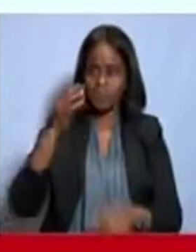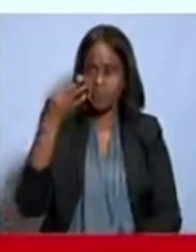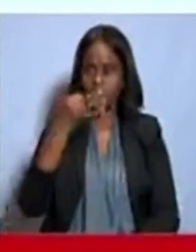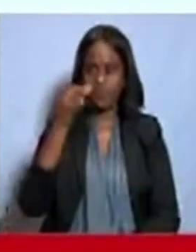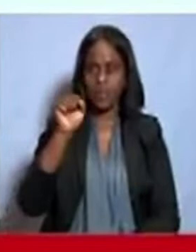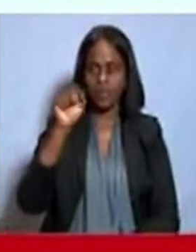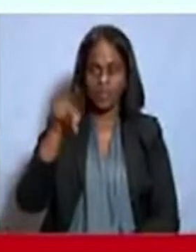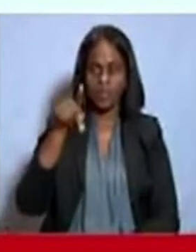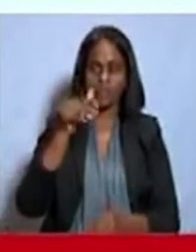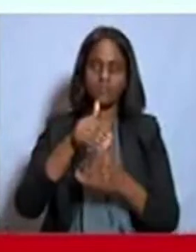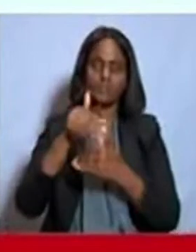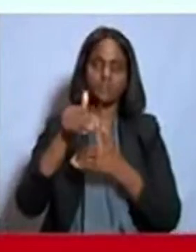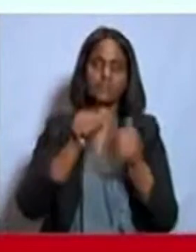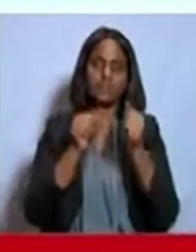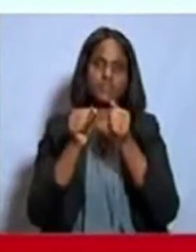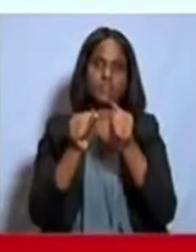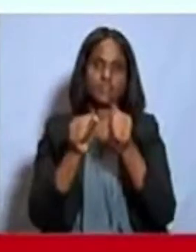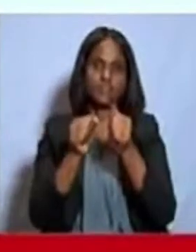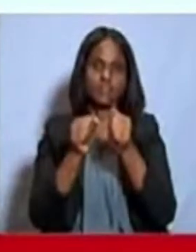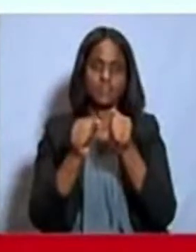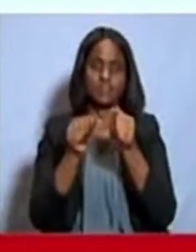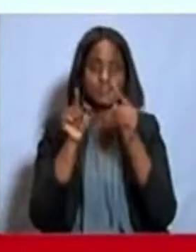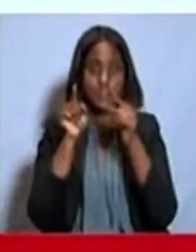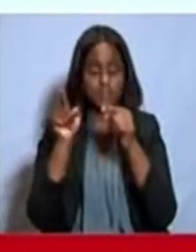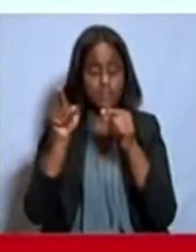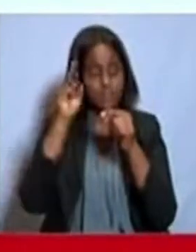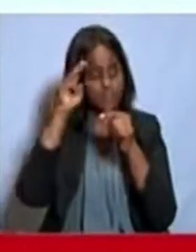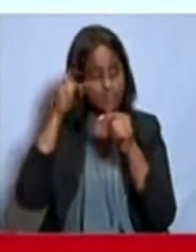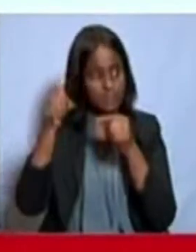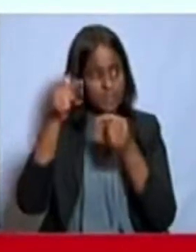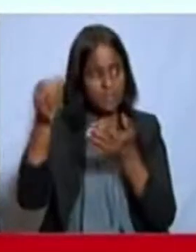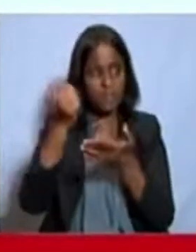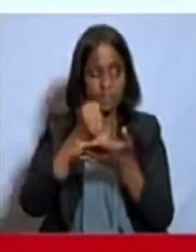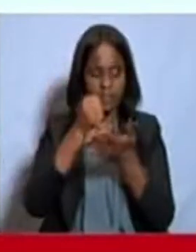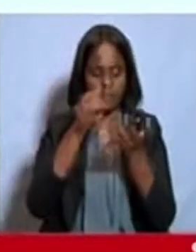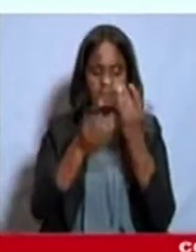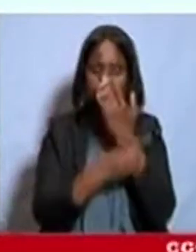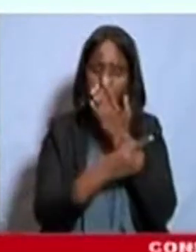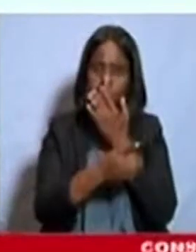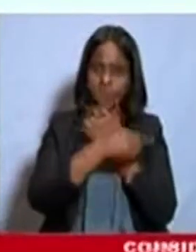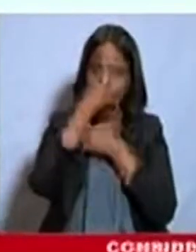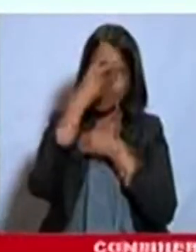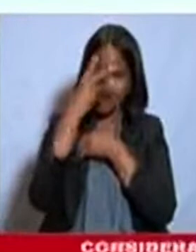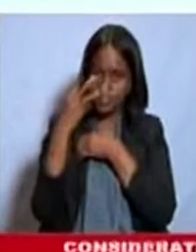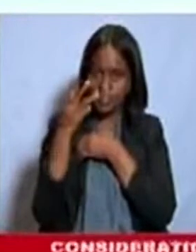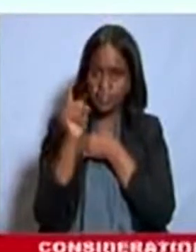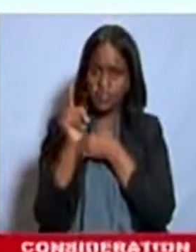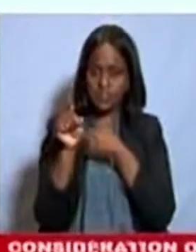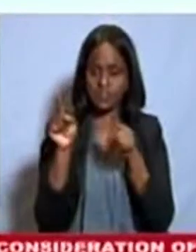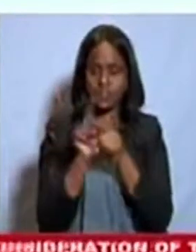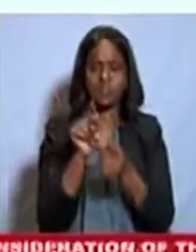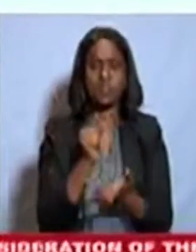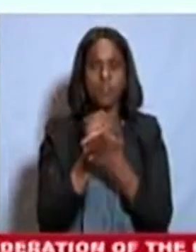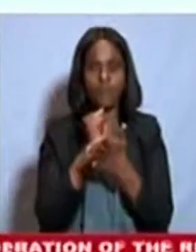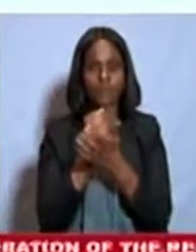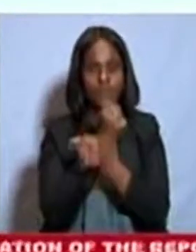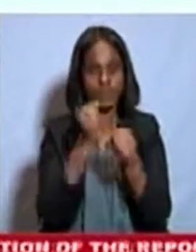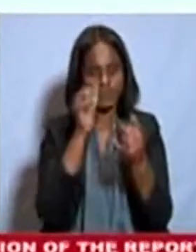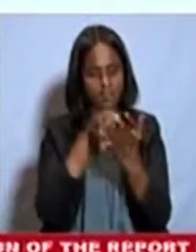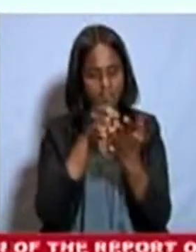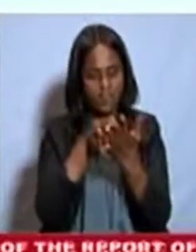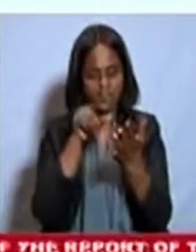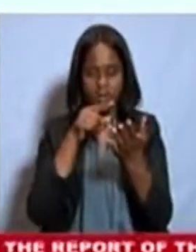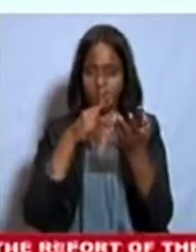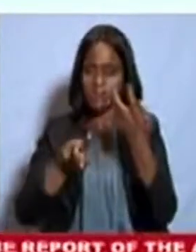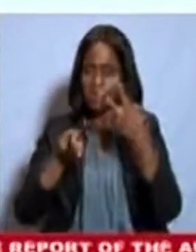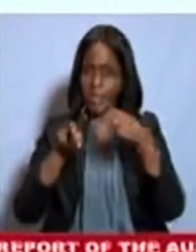FSP registration system. The ministry engaged the Department of National Registration to help resolve cases of